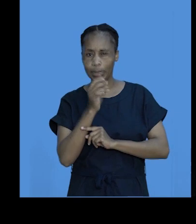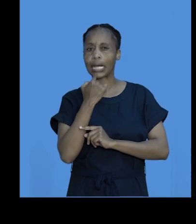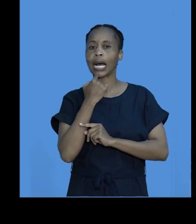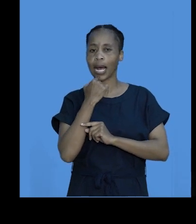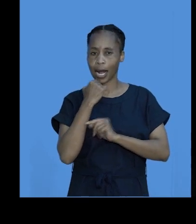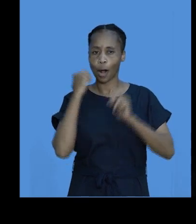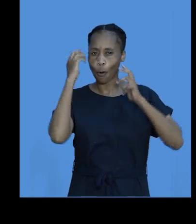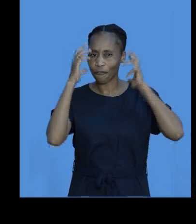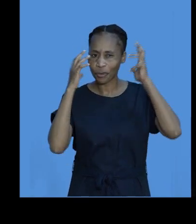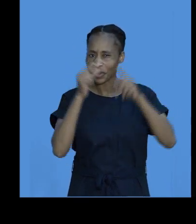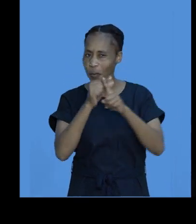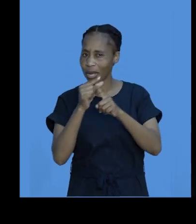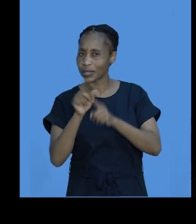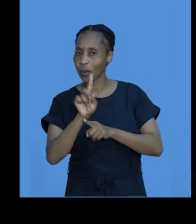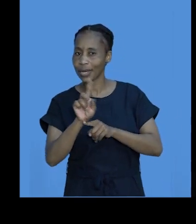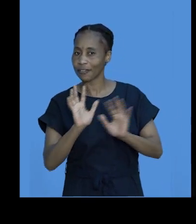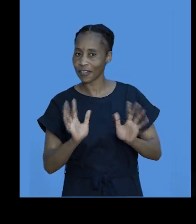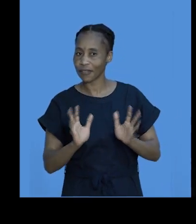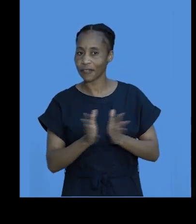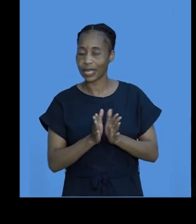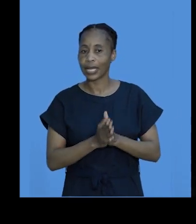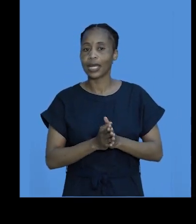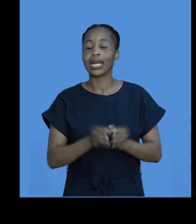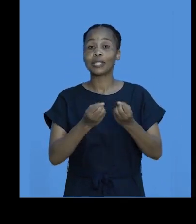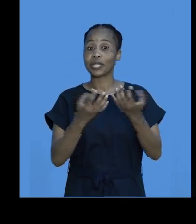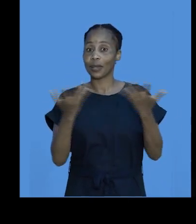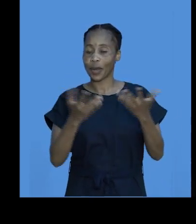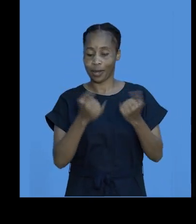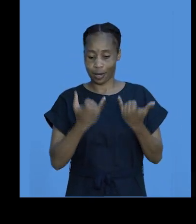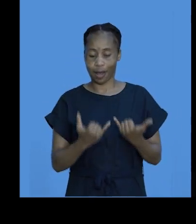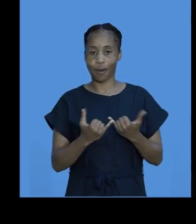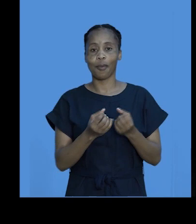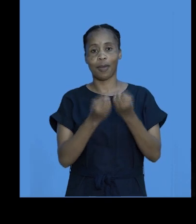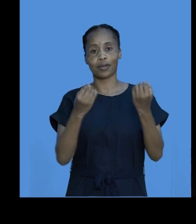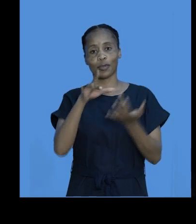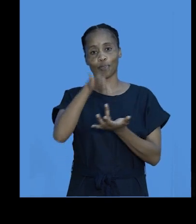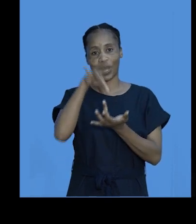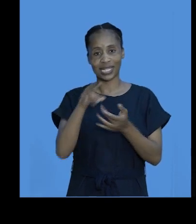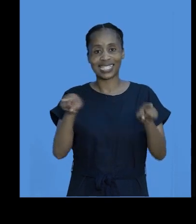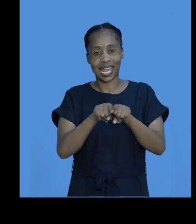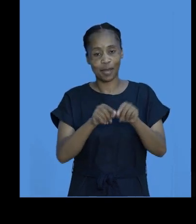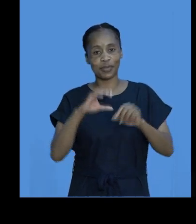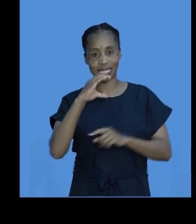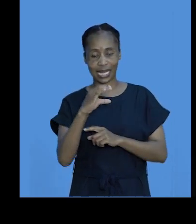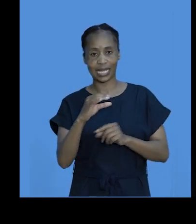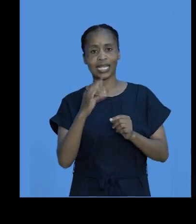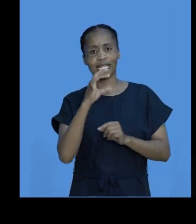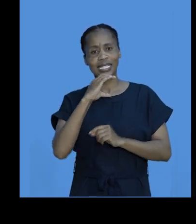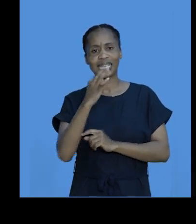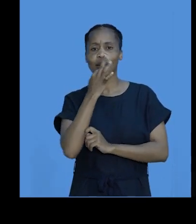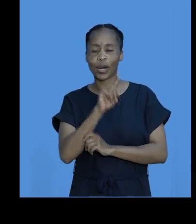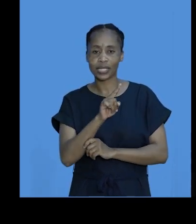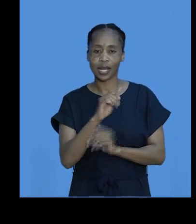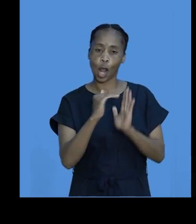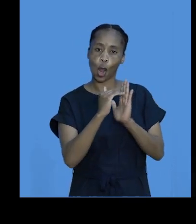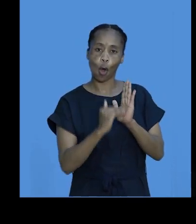some tricks and some confusing wording there in your, especially in the multiple choice there. The same with C. C says low